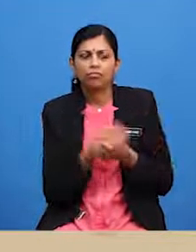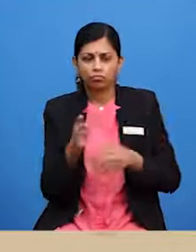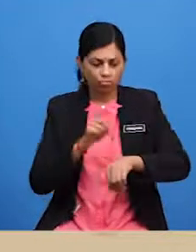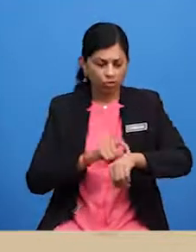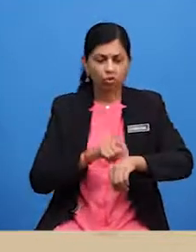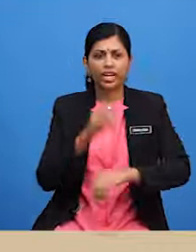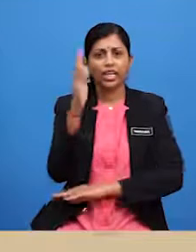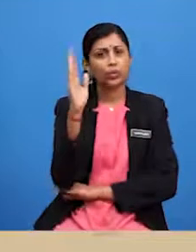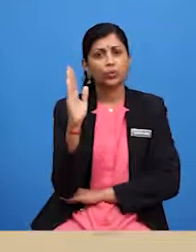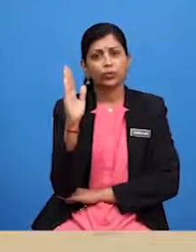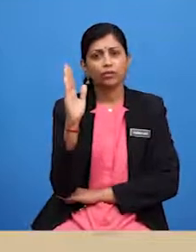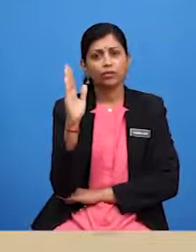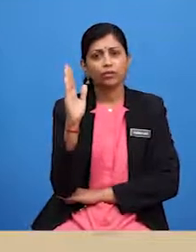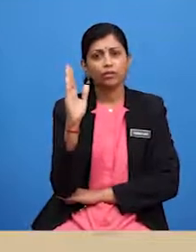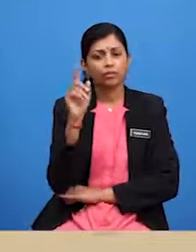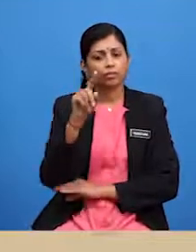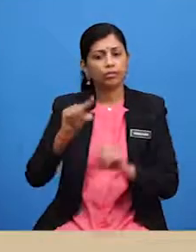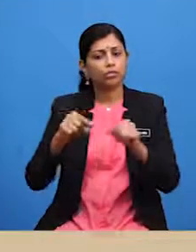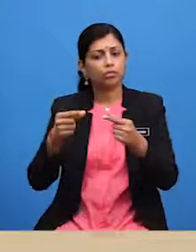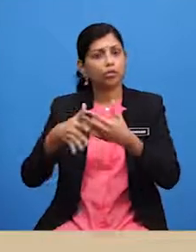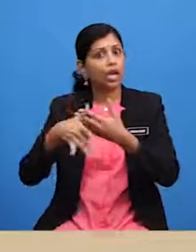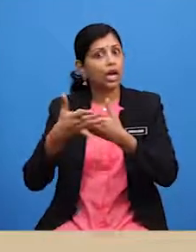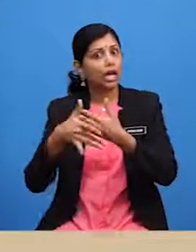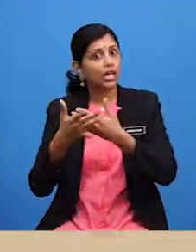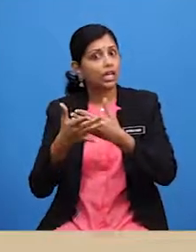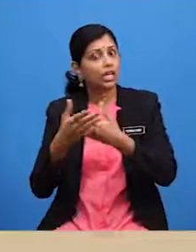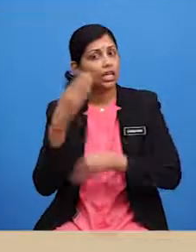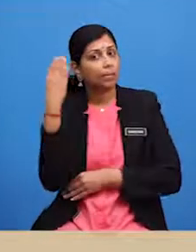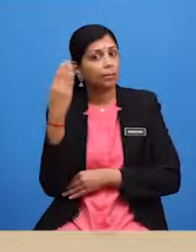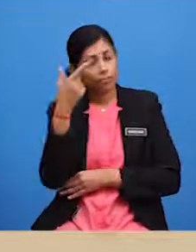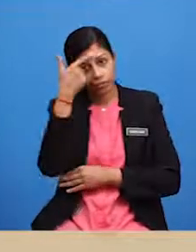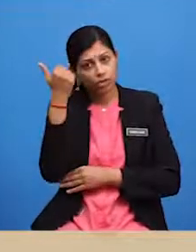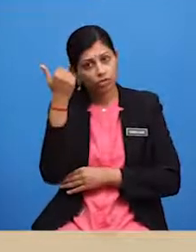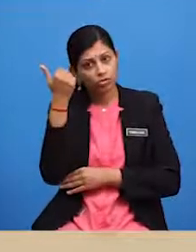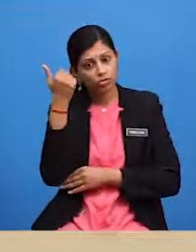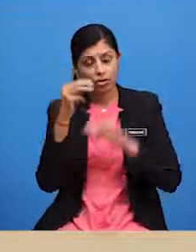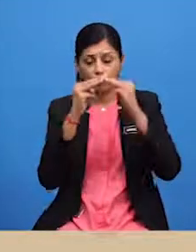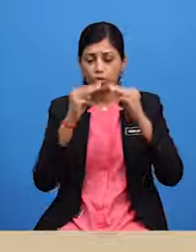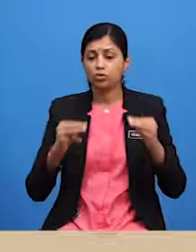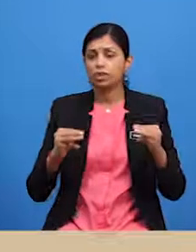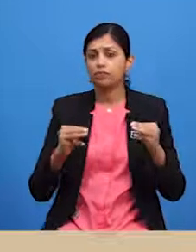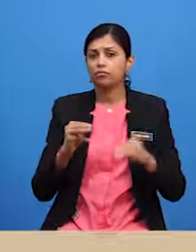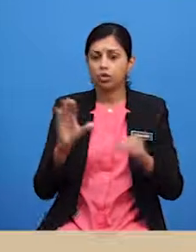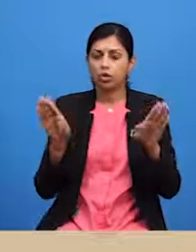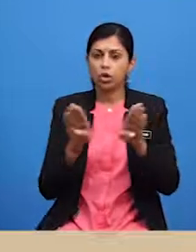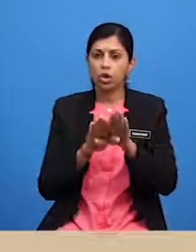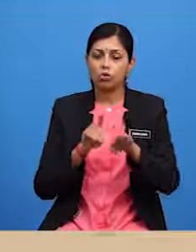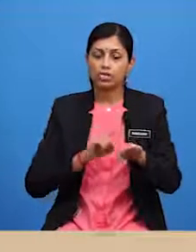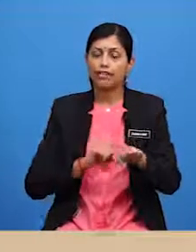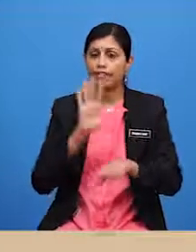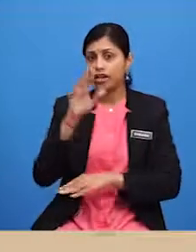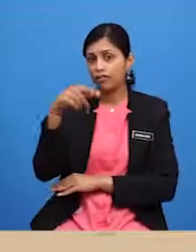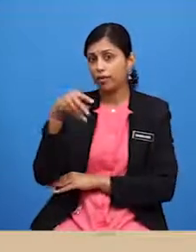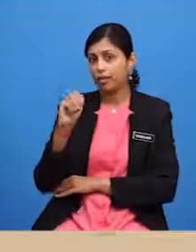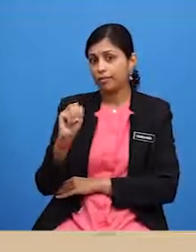noon. You need to get there early because museums usually close at 5 p.m.